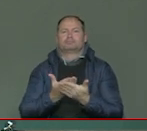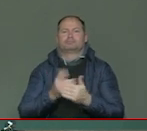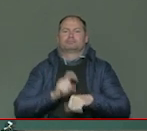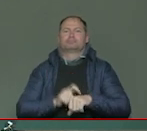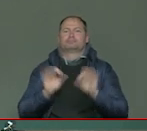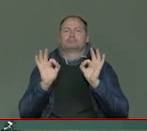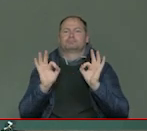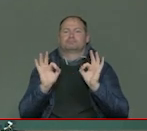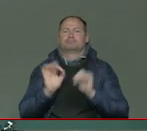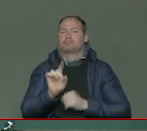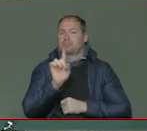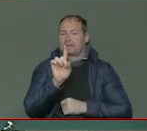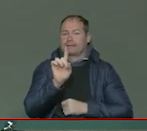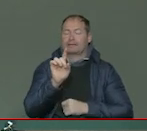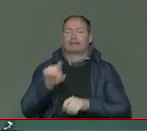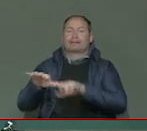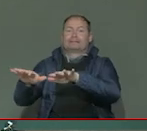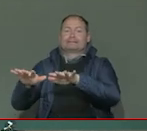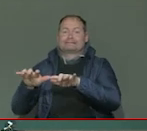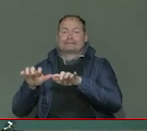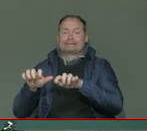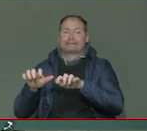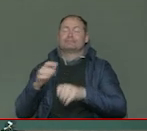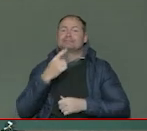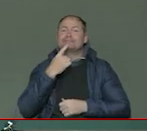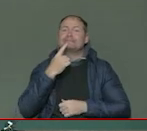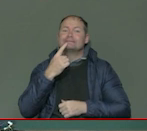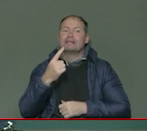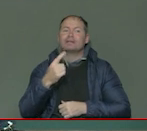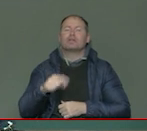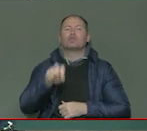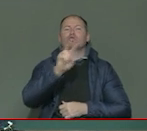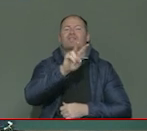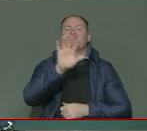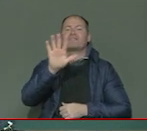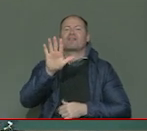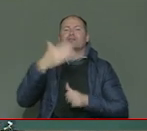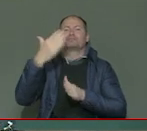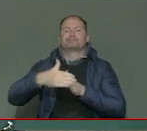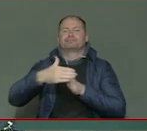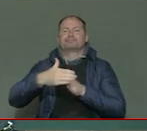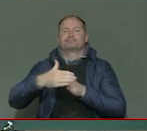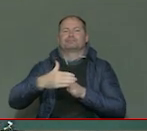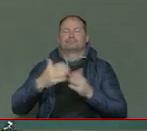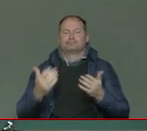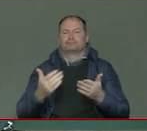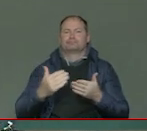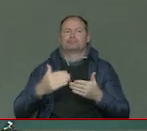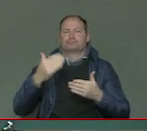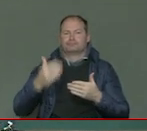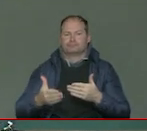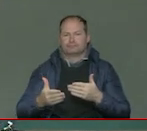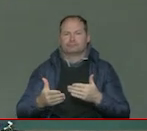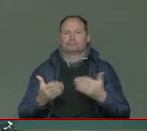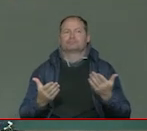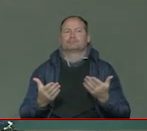for the exam purpose, they will say to you the bank statement is only until the 25th or the 28th, and then there will be transactions after that that you will have